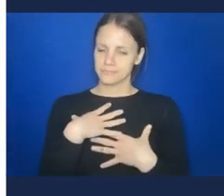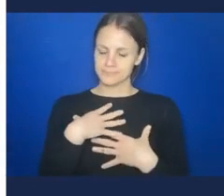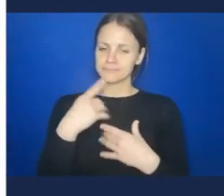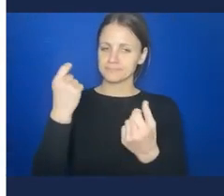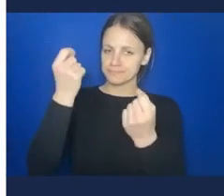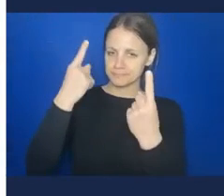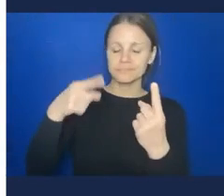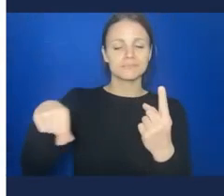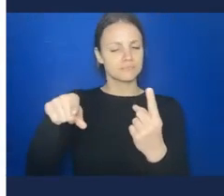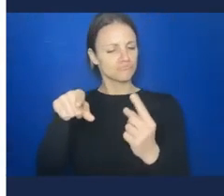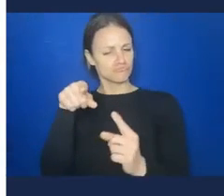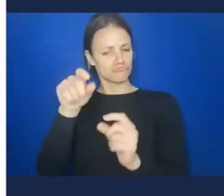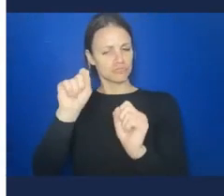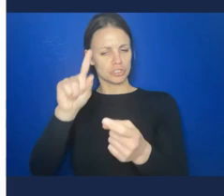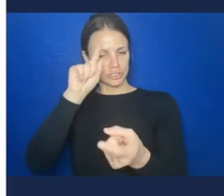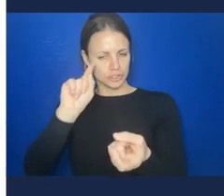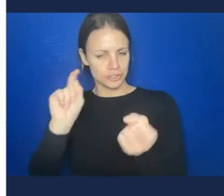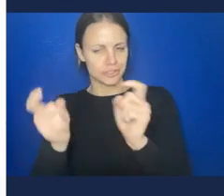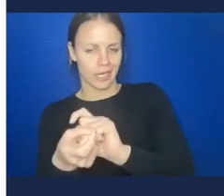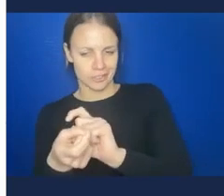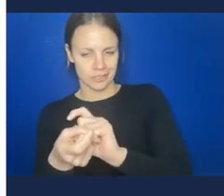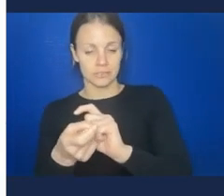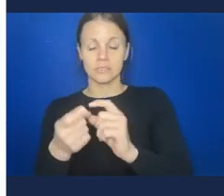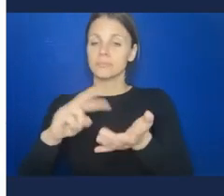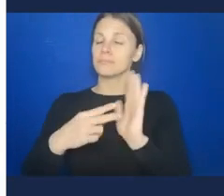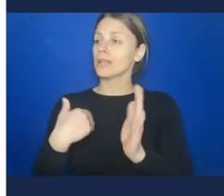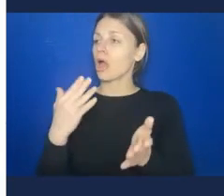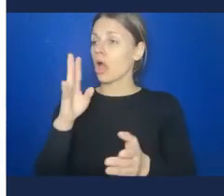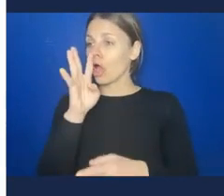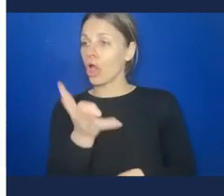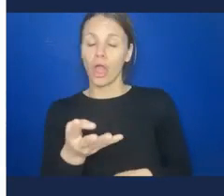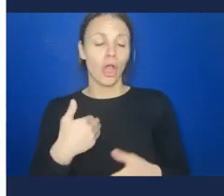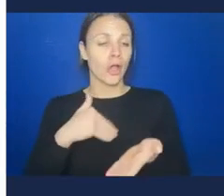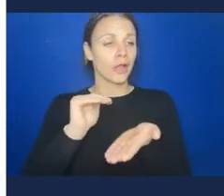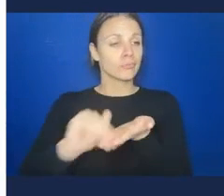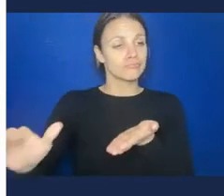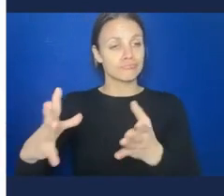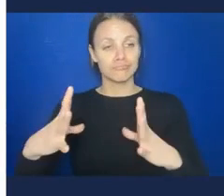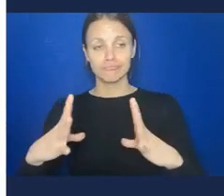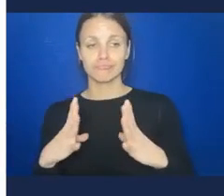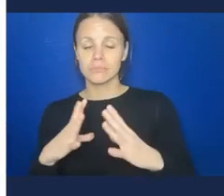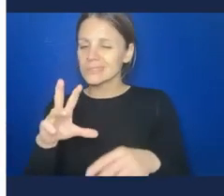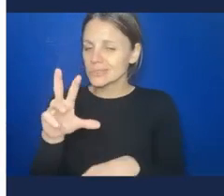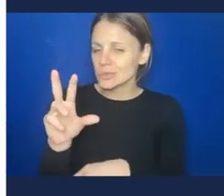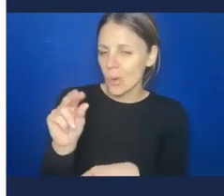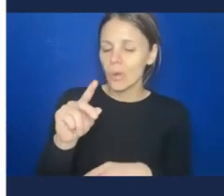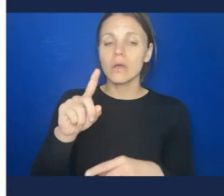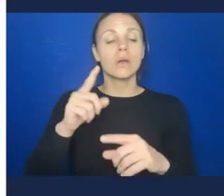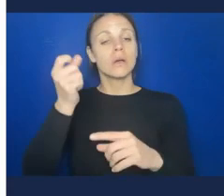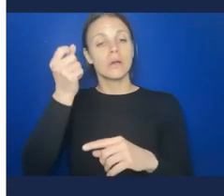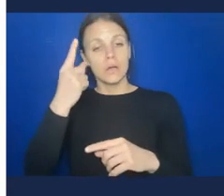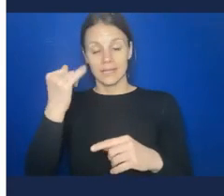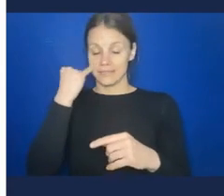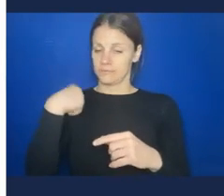might change. It's not to say that we excuse or ignore things that are offensive, but if we just maintain that